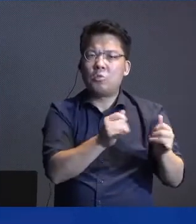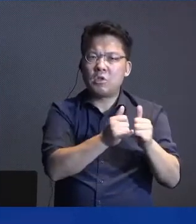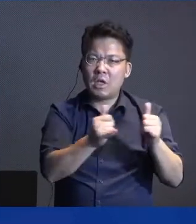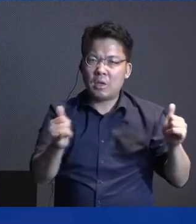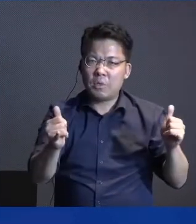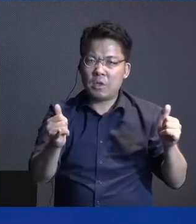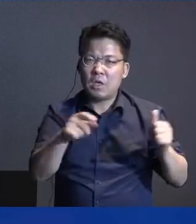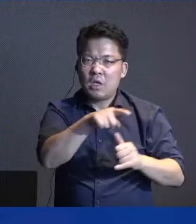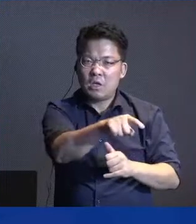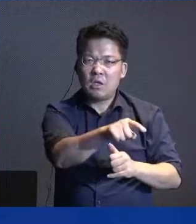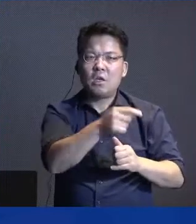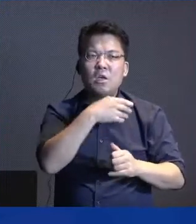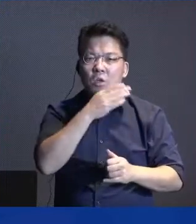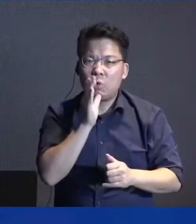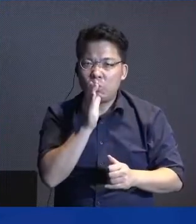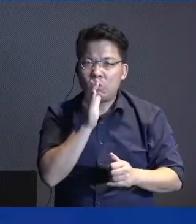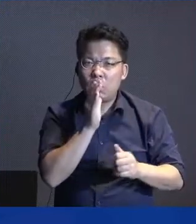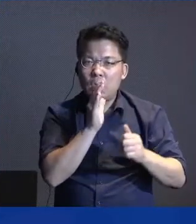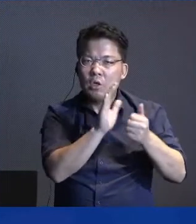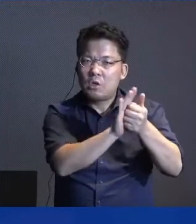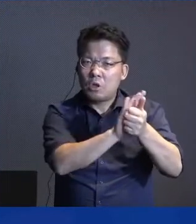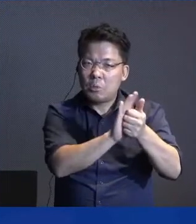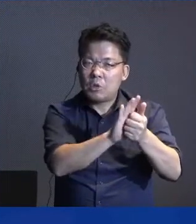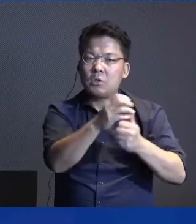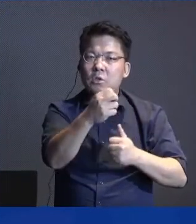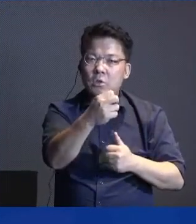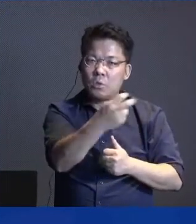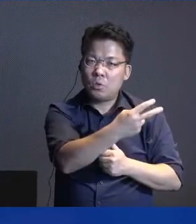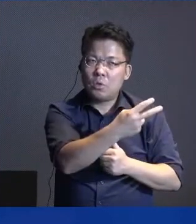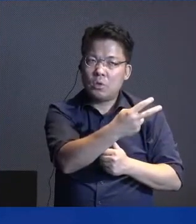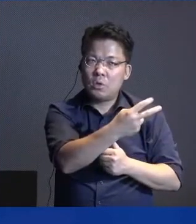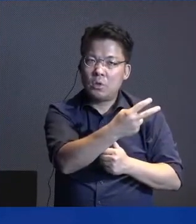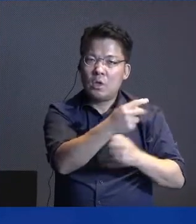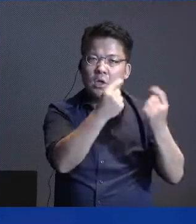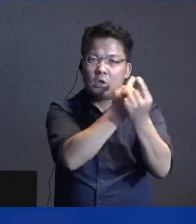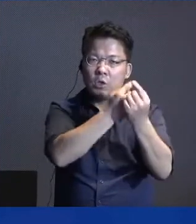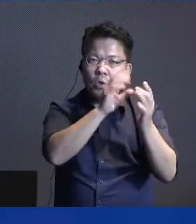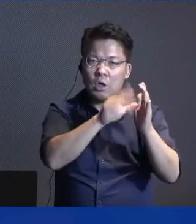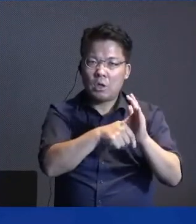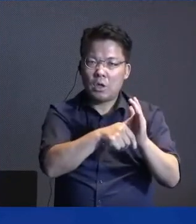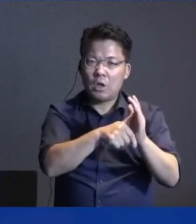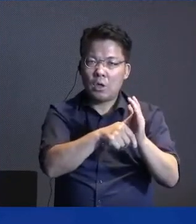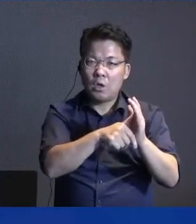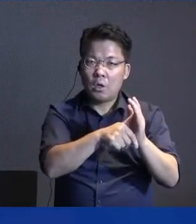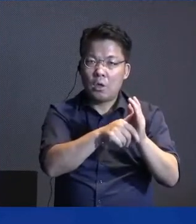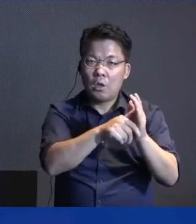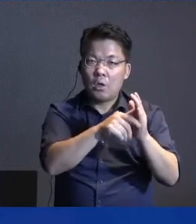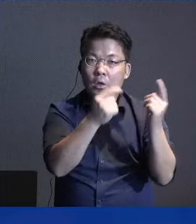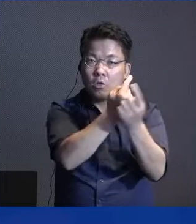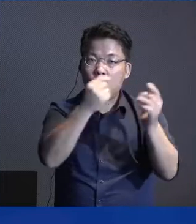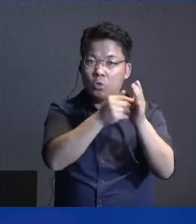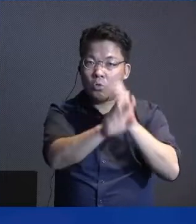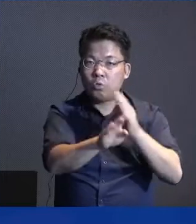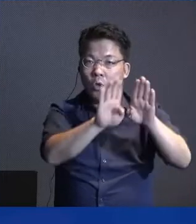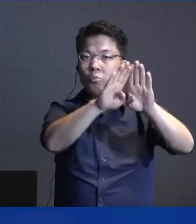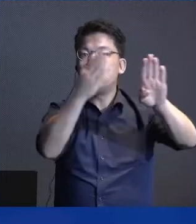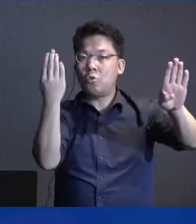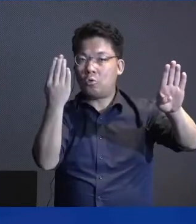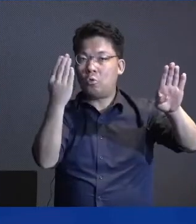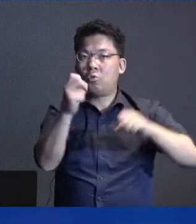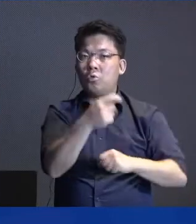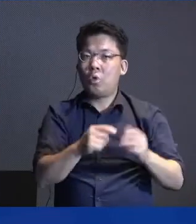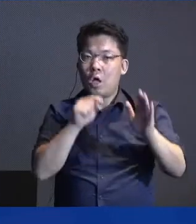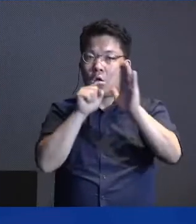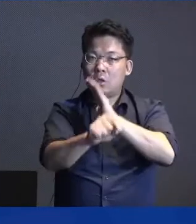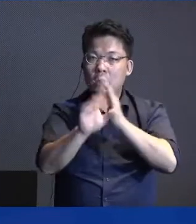will just barge in without knocking, just assuming that anyway this person probably will not be able to respond, so what is the need